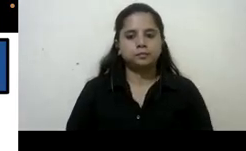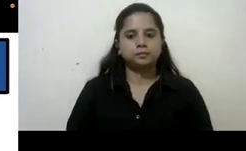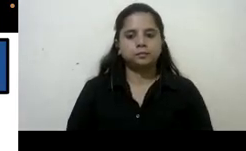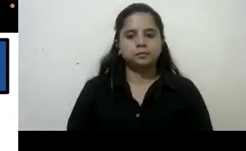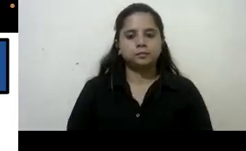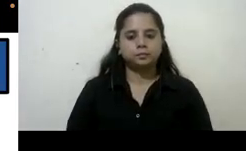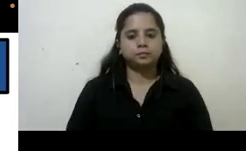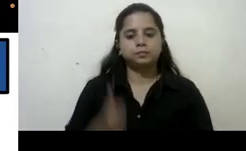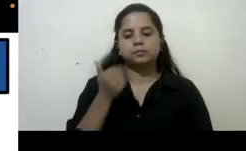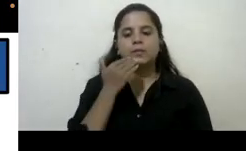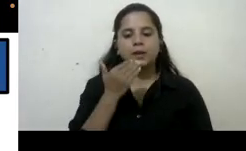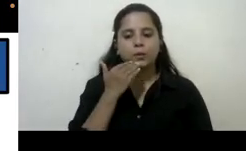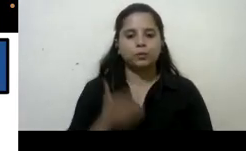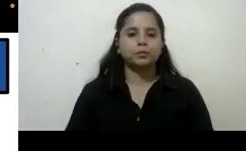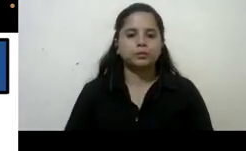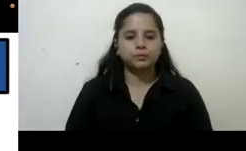Yeah, thank you.